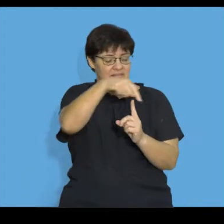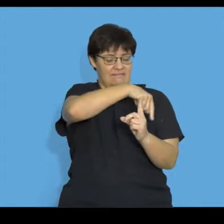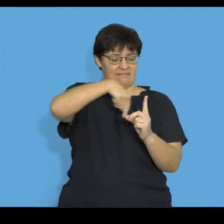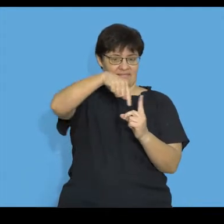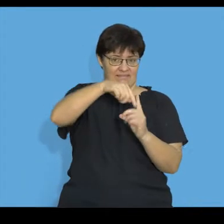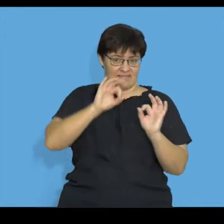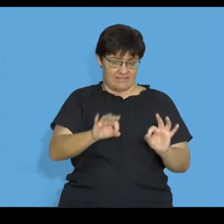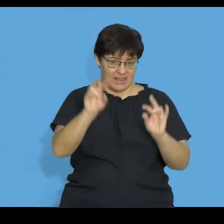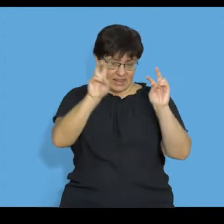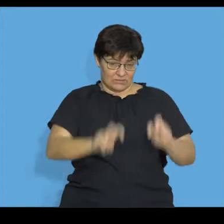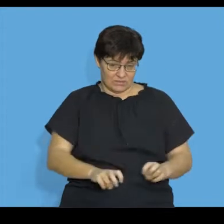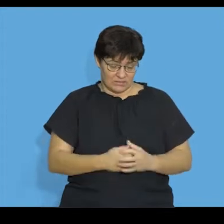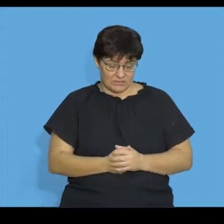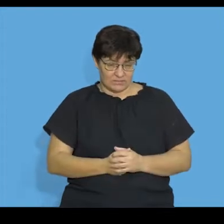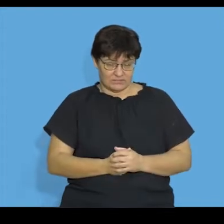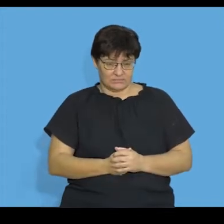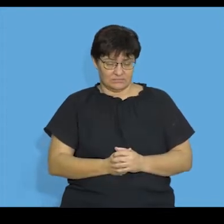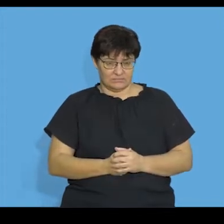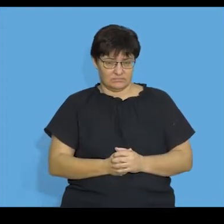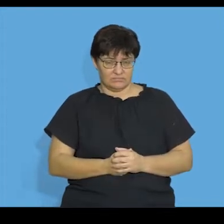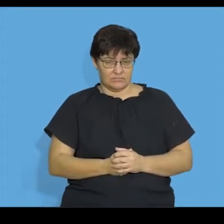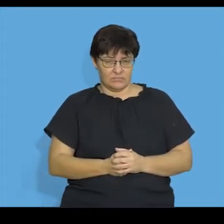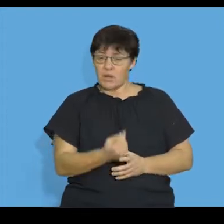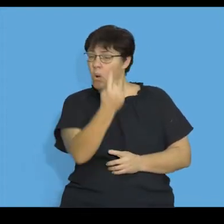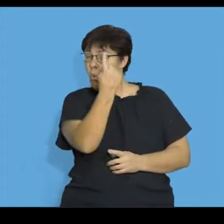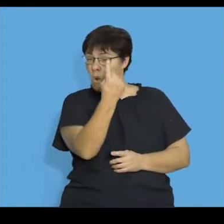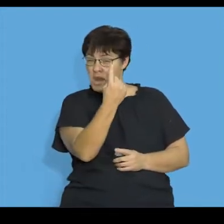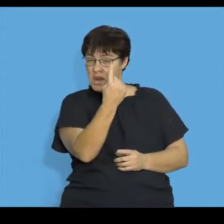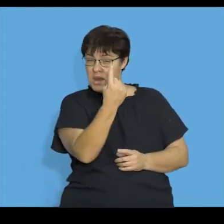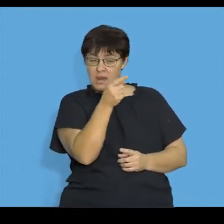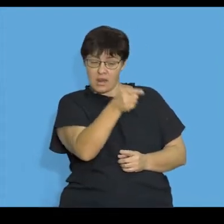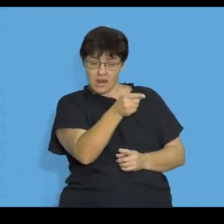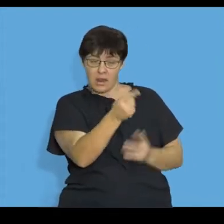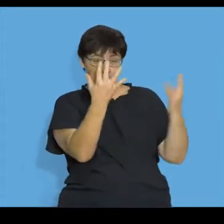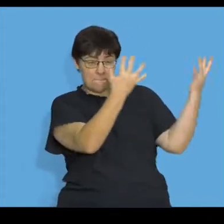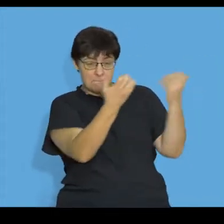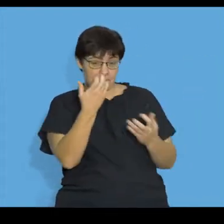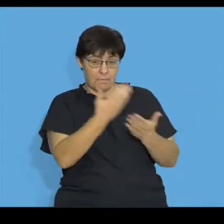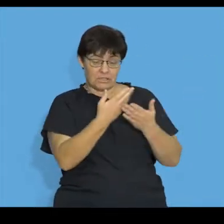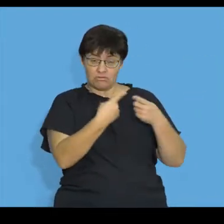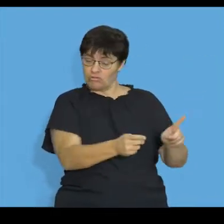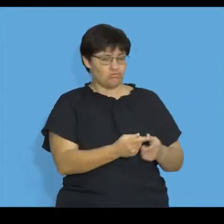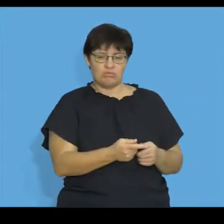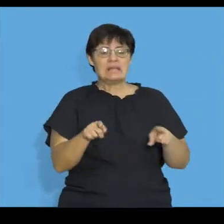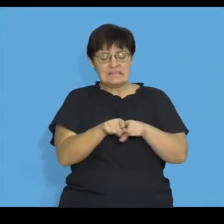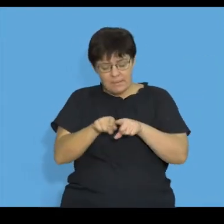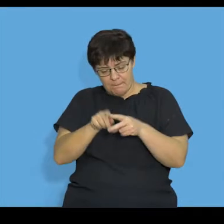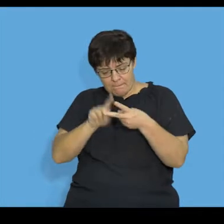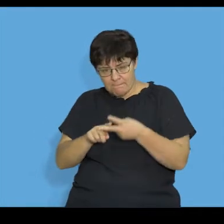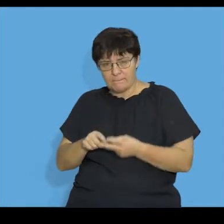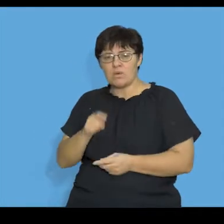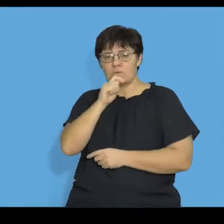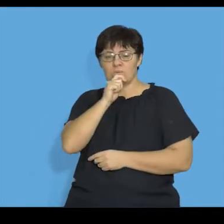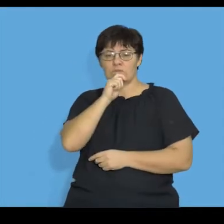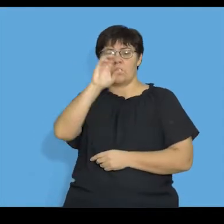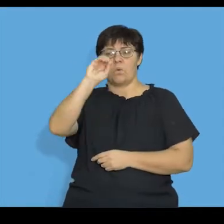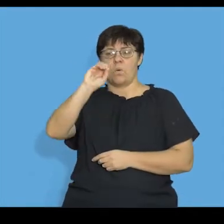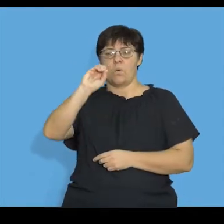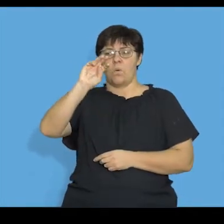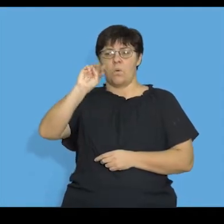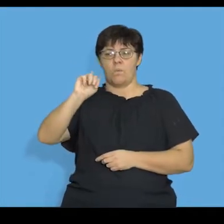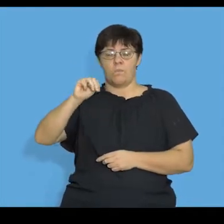Now, that's not the only way that we can work out potential difference. We can also use Ohm's Law. Now